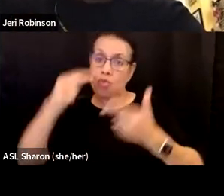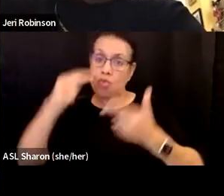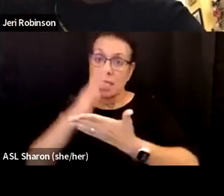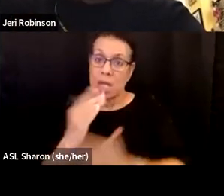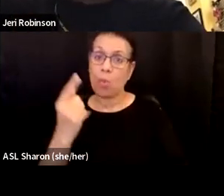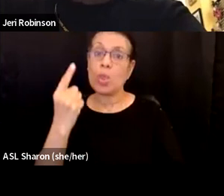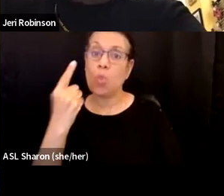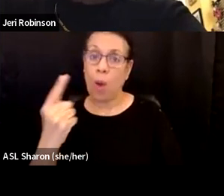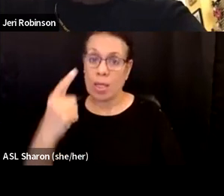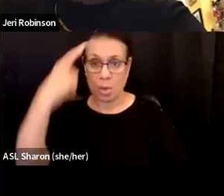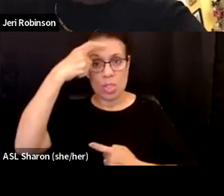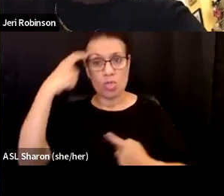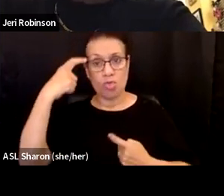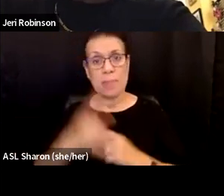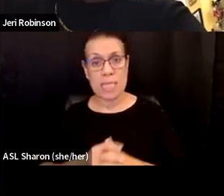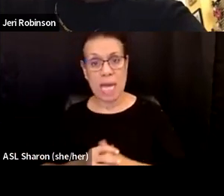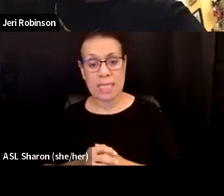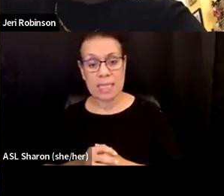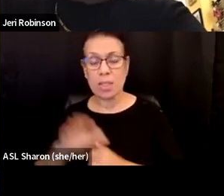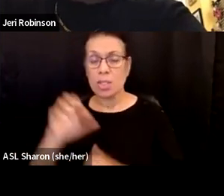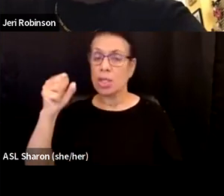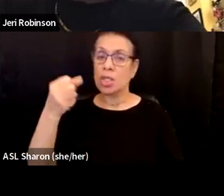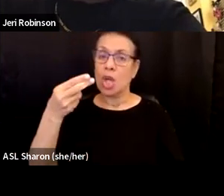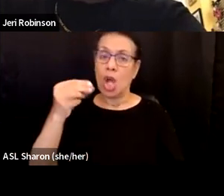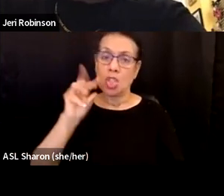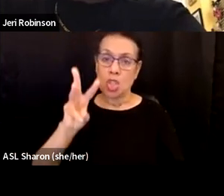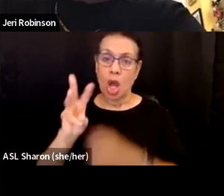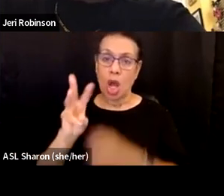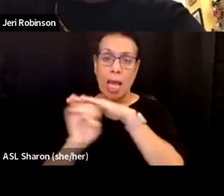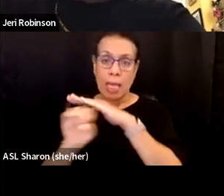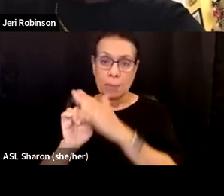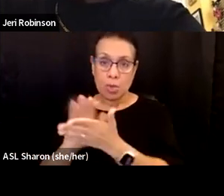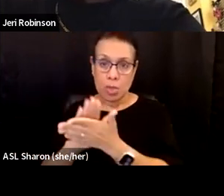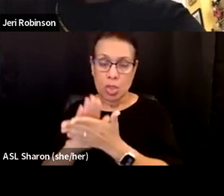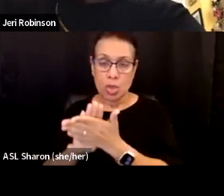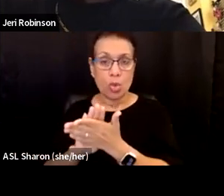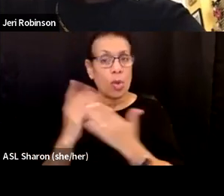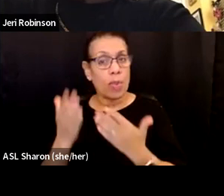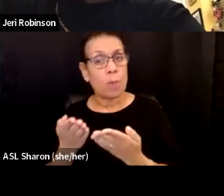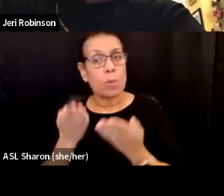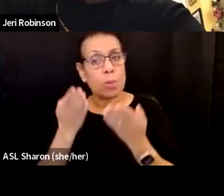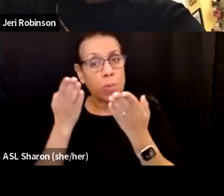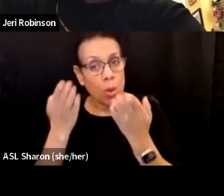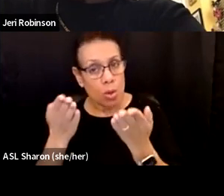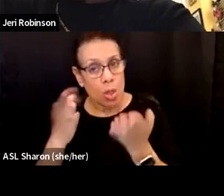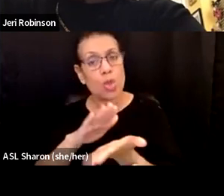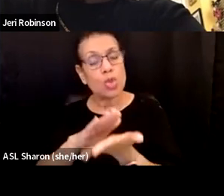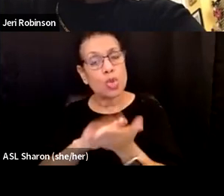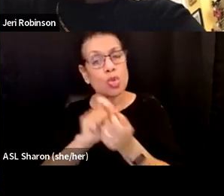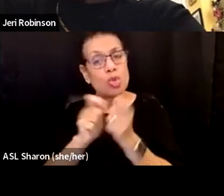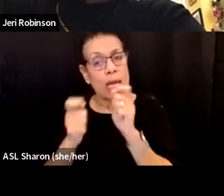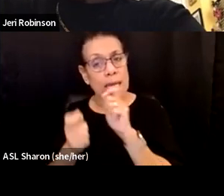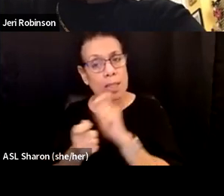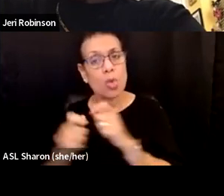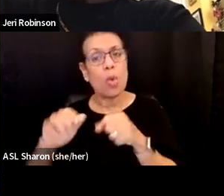children the shaw elementary school and community is proposing that the school be changed to a